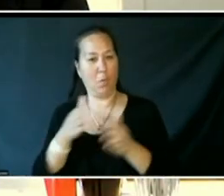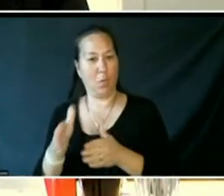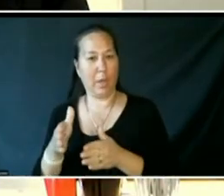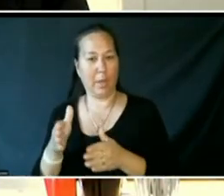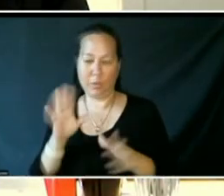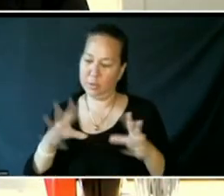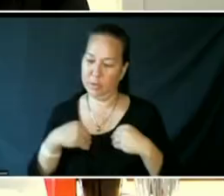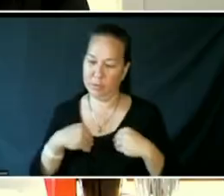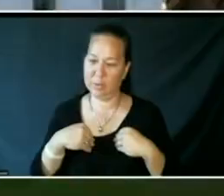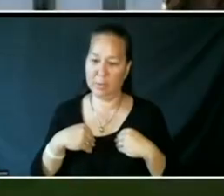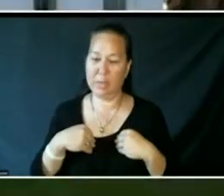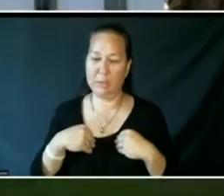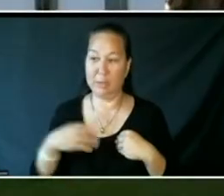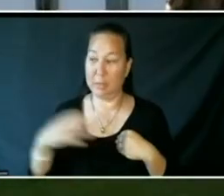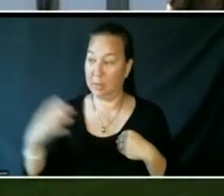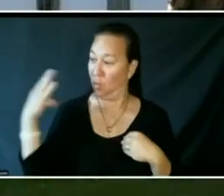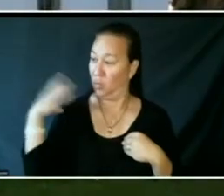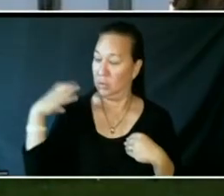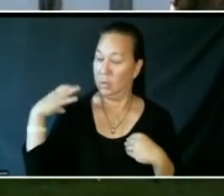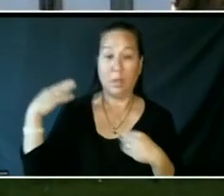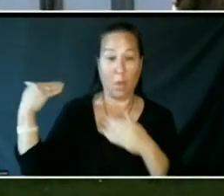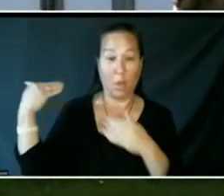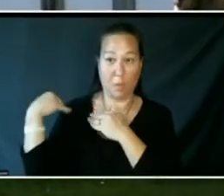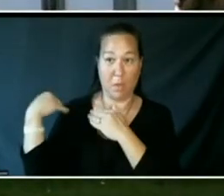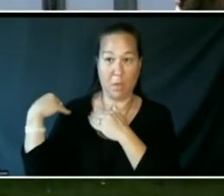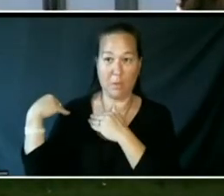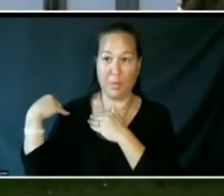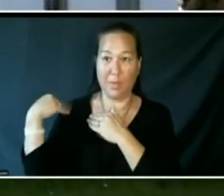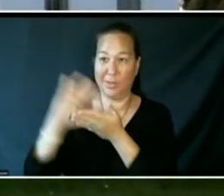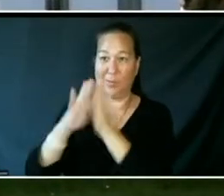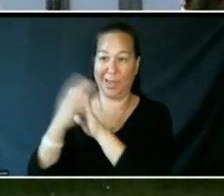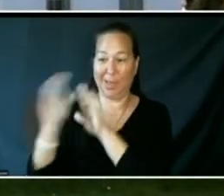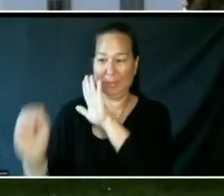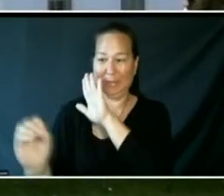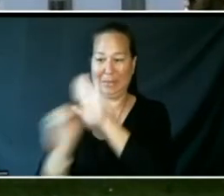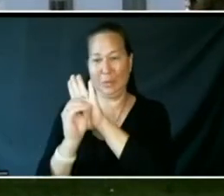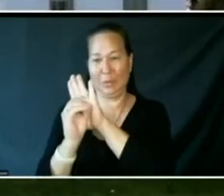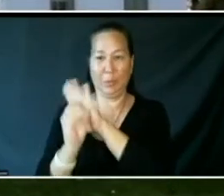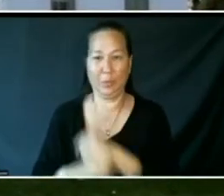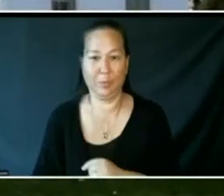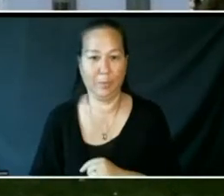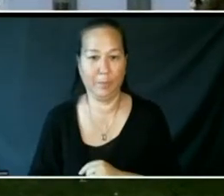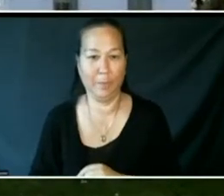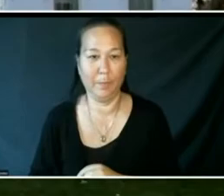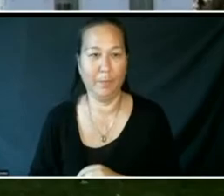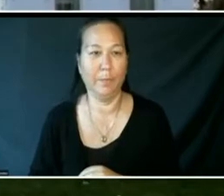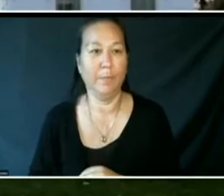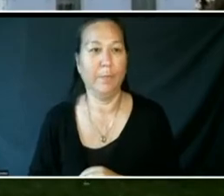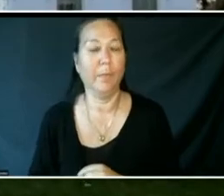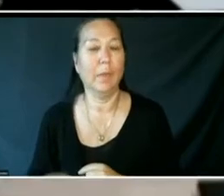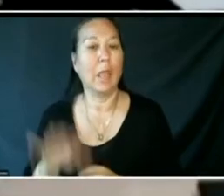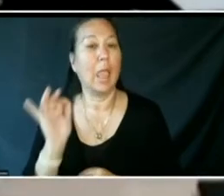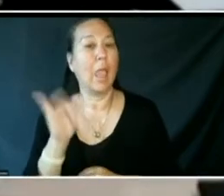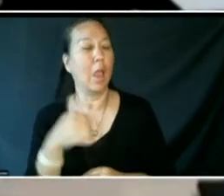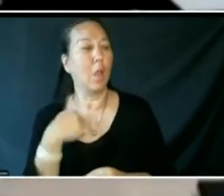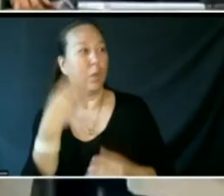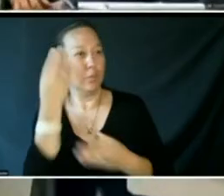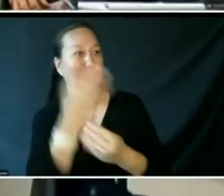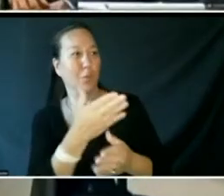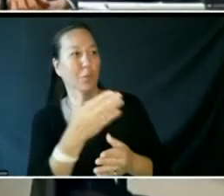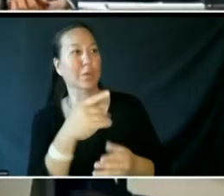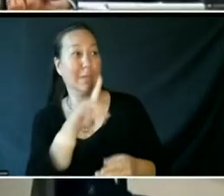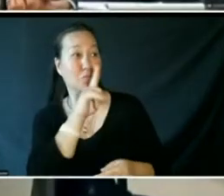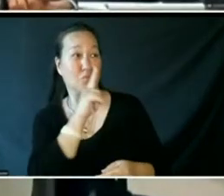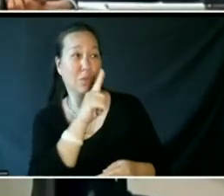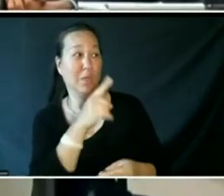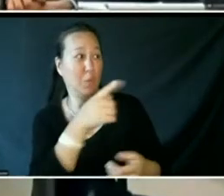to zero. The committee learned the White House counsel's office also felt the plan was potentially illegal. And so to be clear, did you hear the